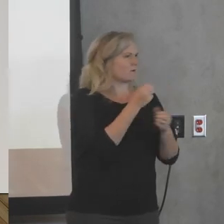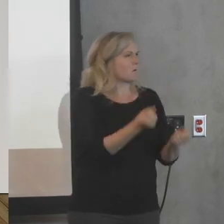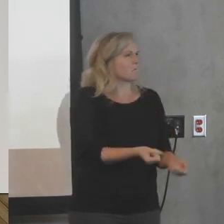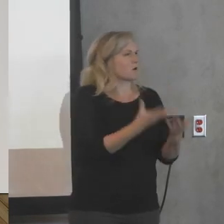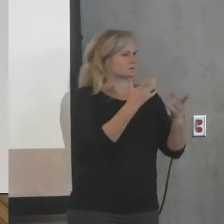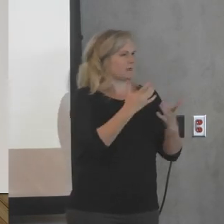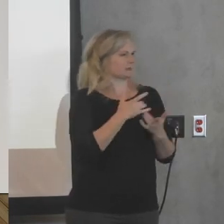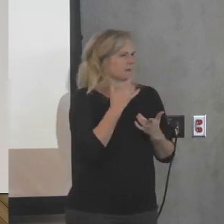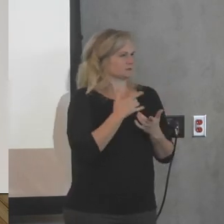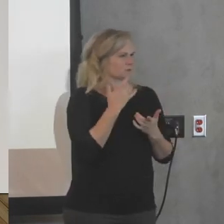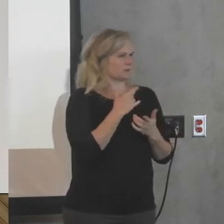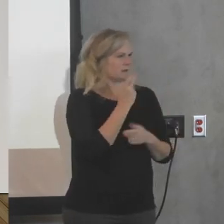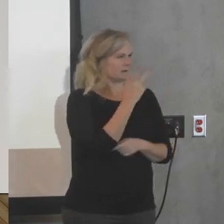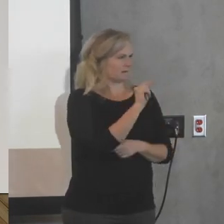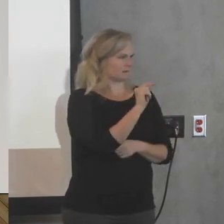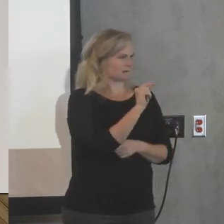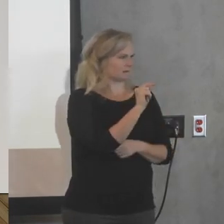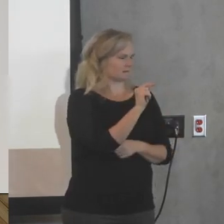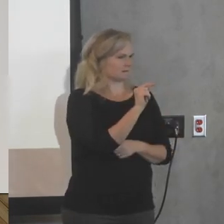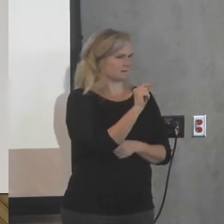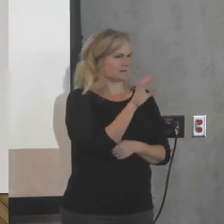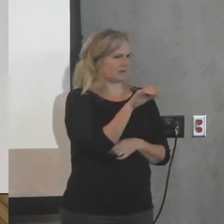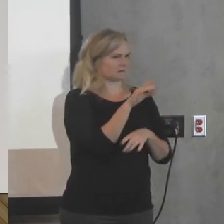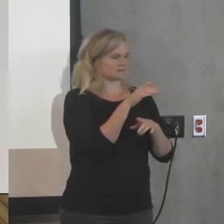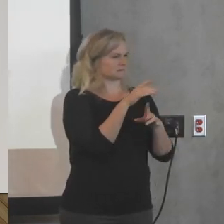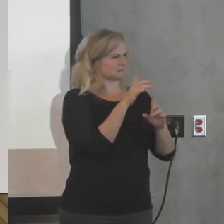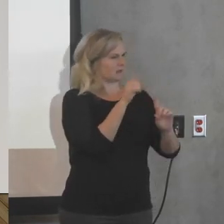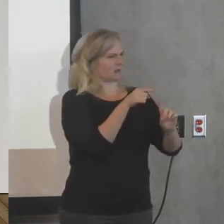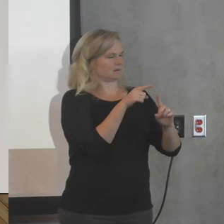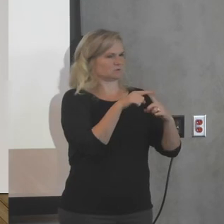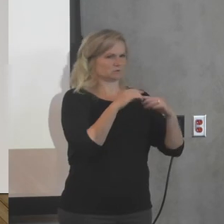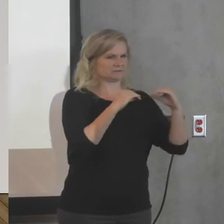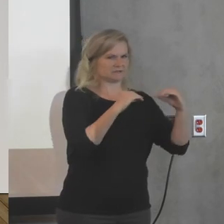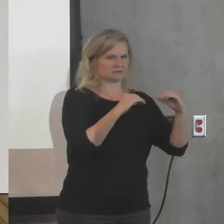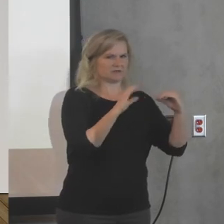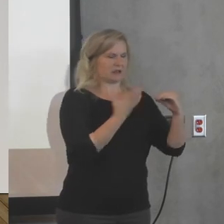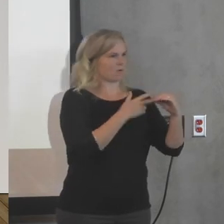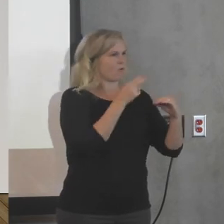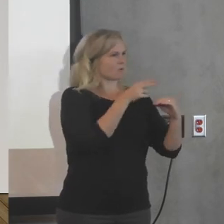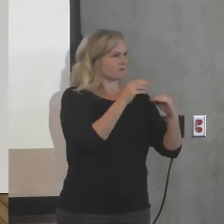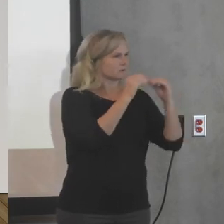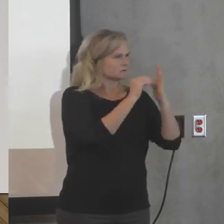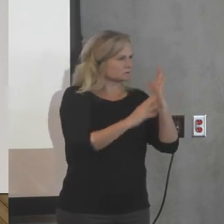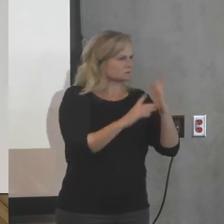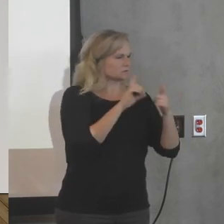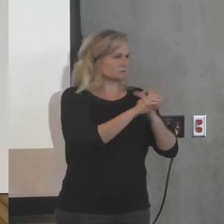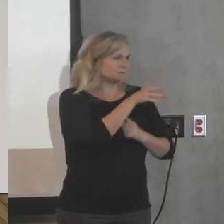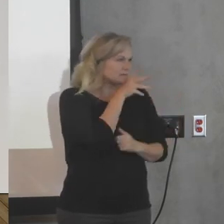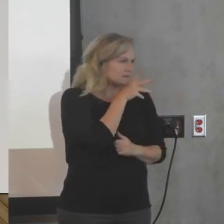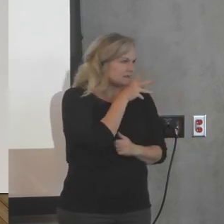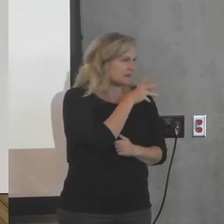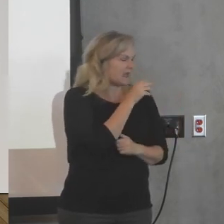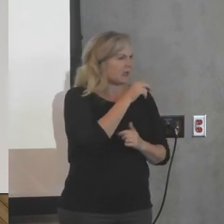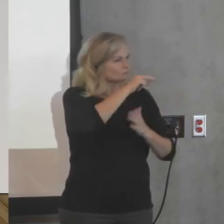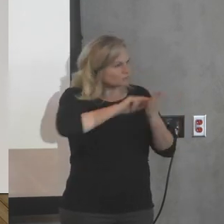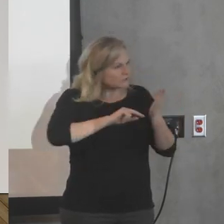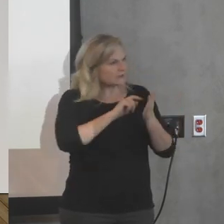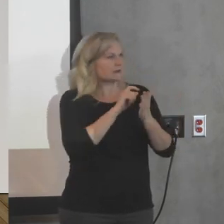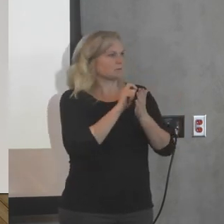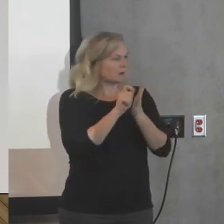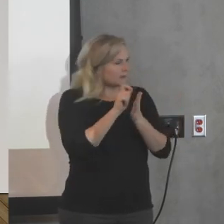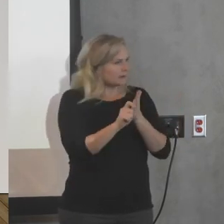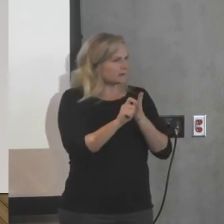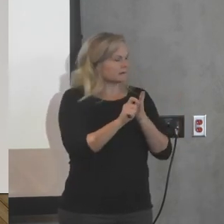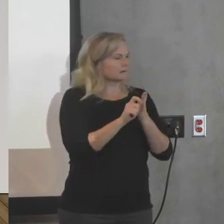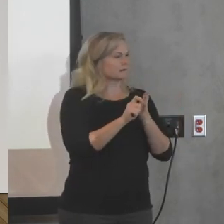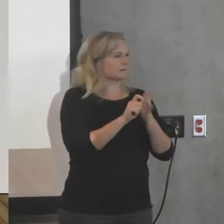kit aimed at teaching our hard of hearing students to speak and read and write.